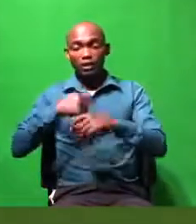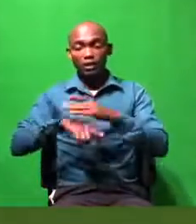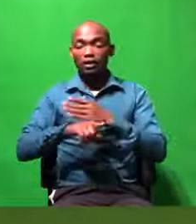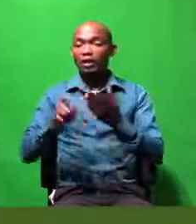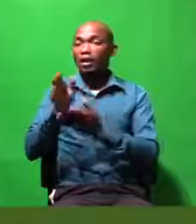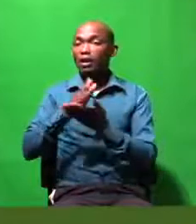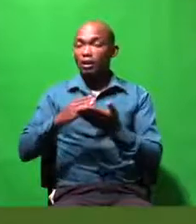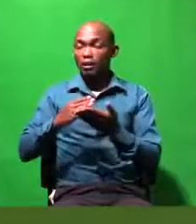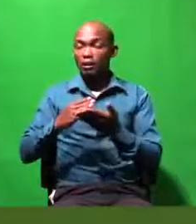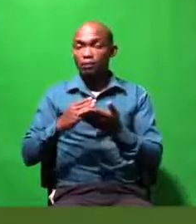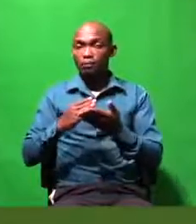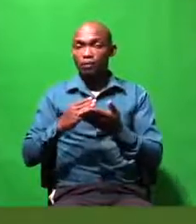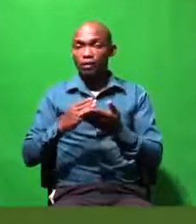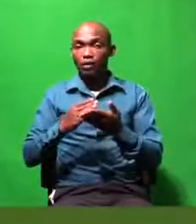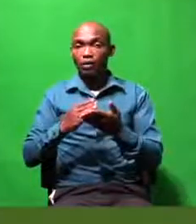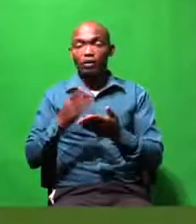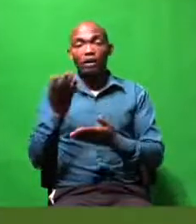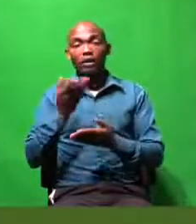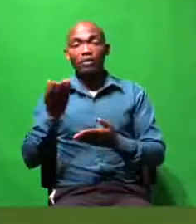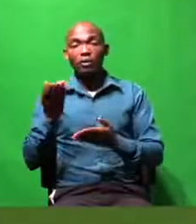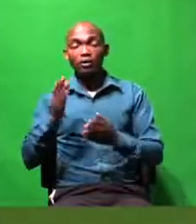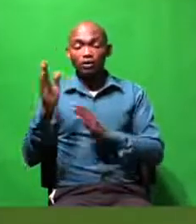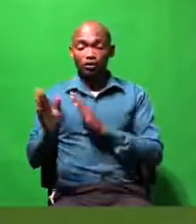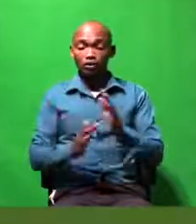one, to prepare